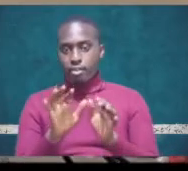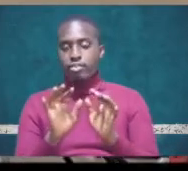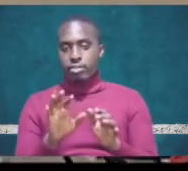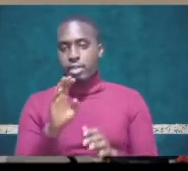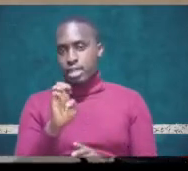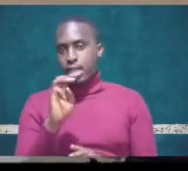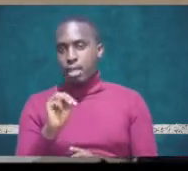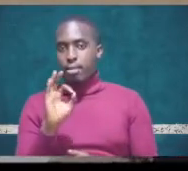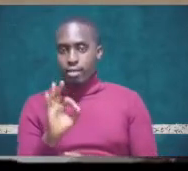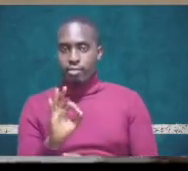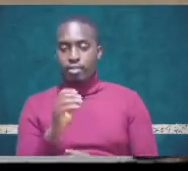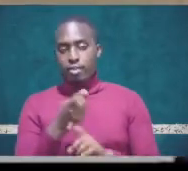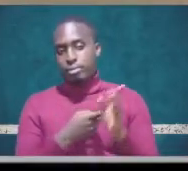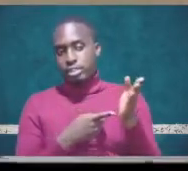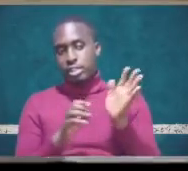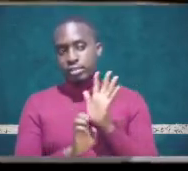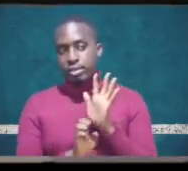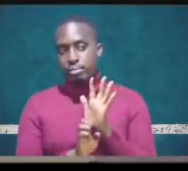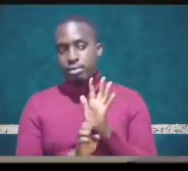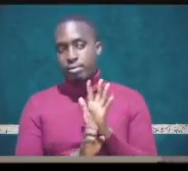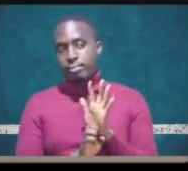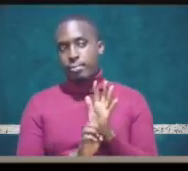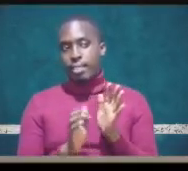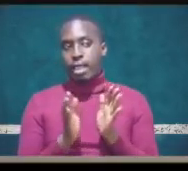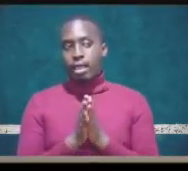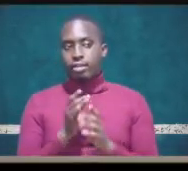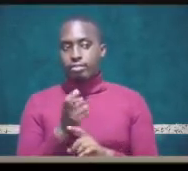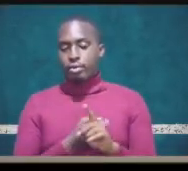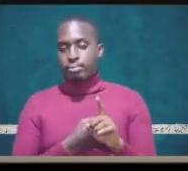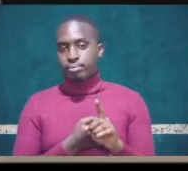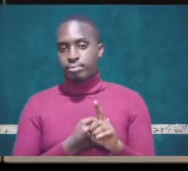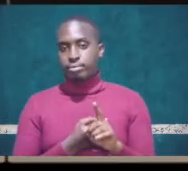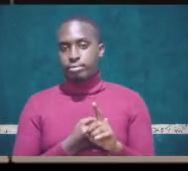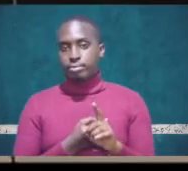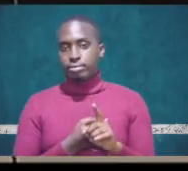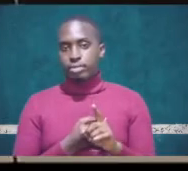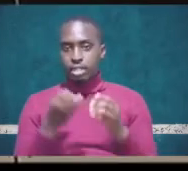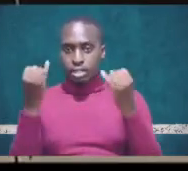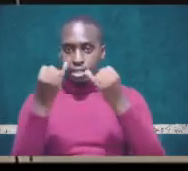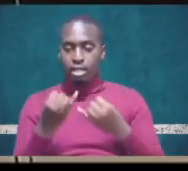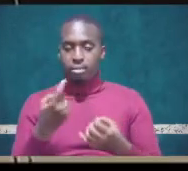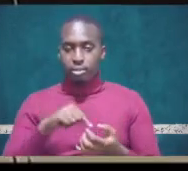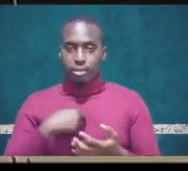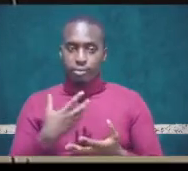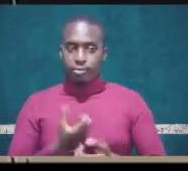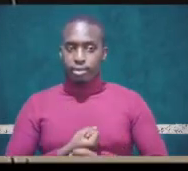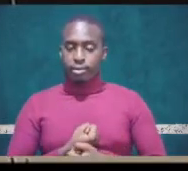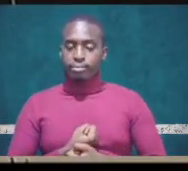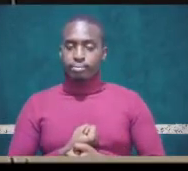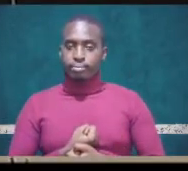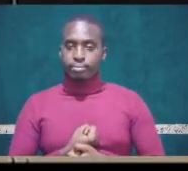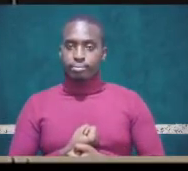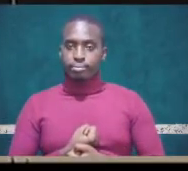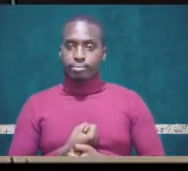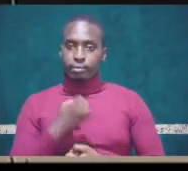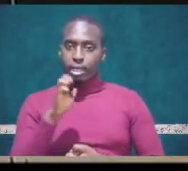that from these examples and from the circuit diagram into which you have the